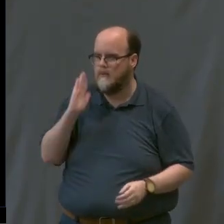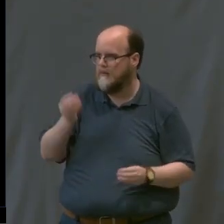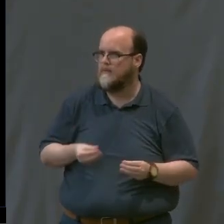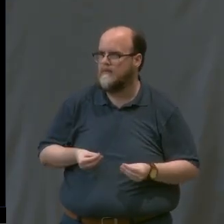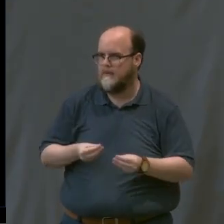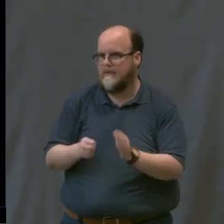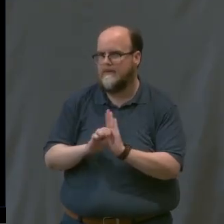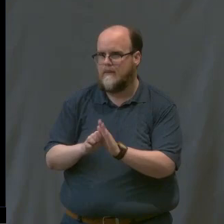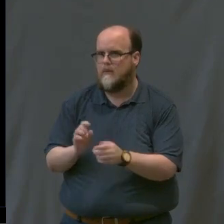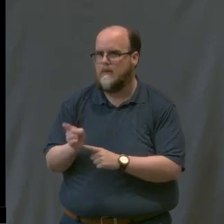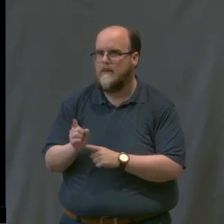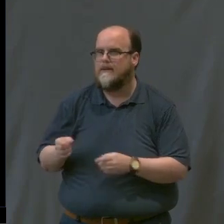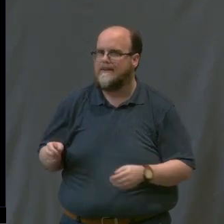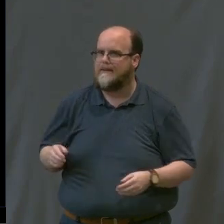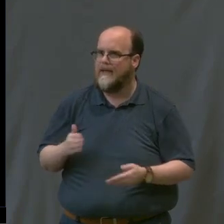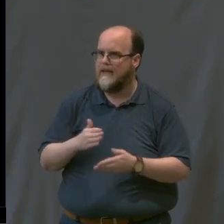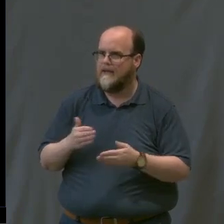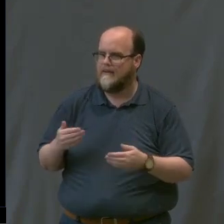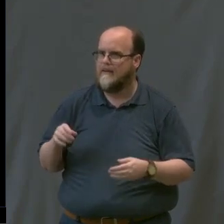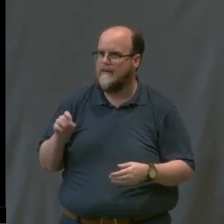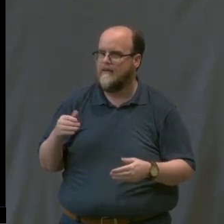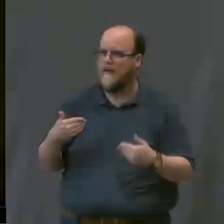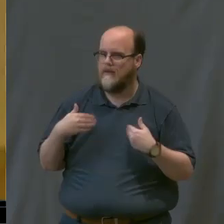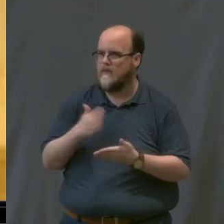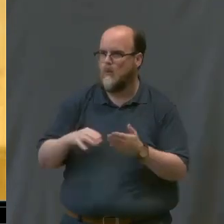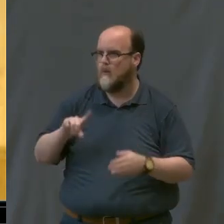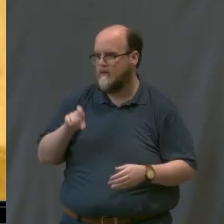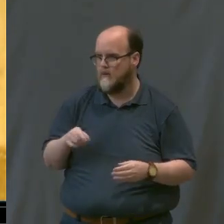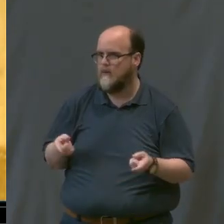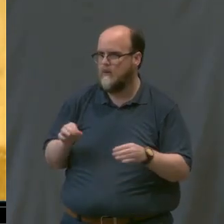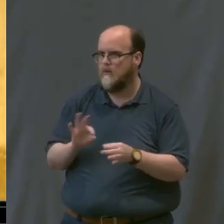there are some questions you need to ask yourself when you interpret that symbol.